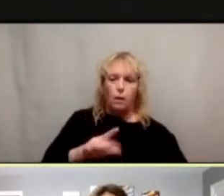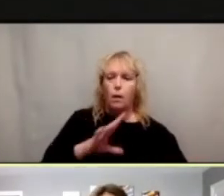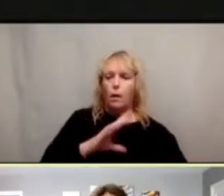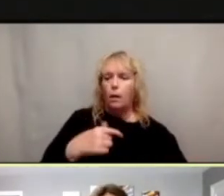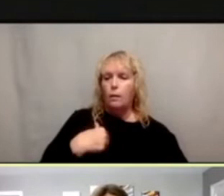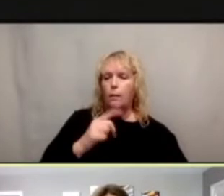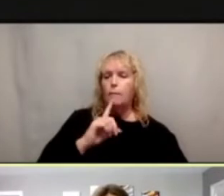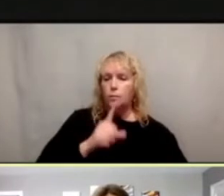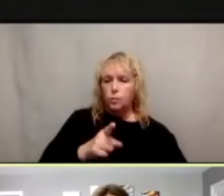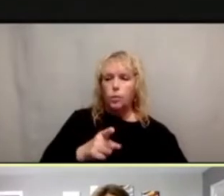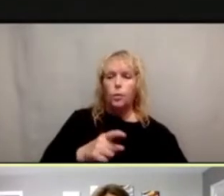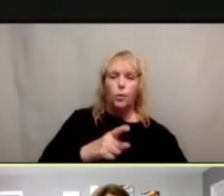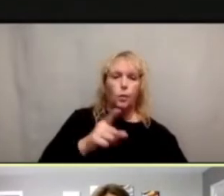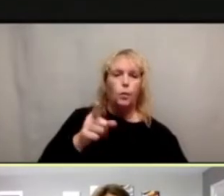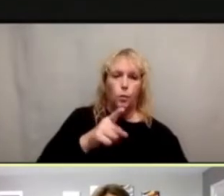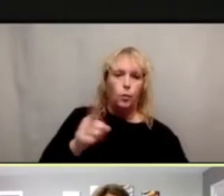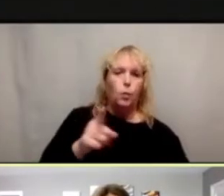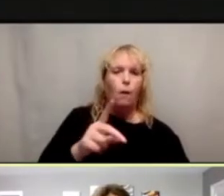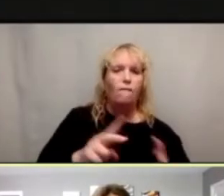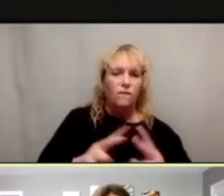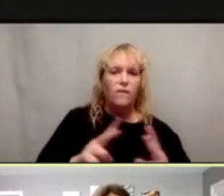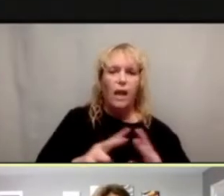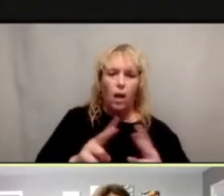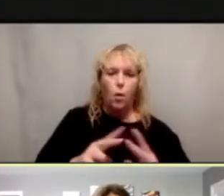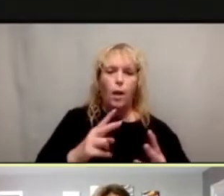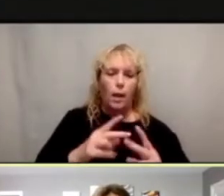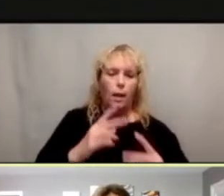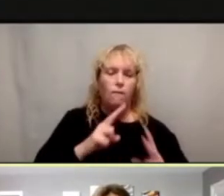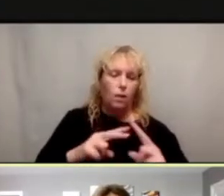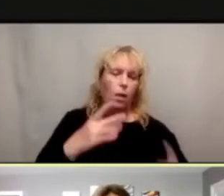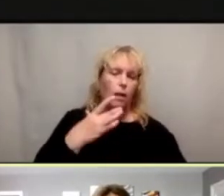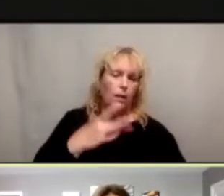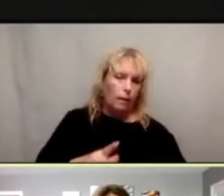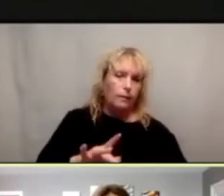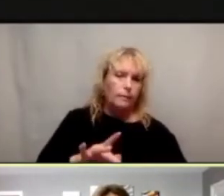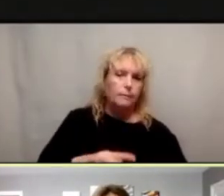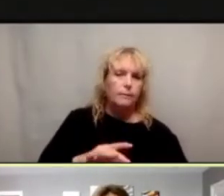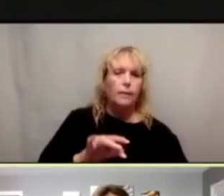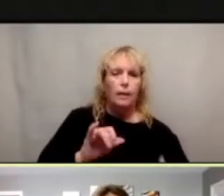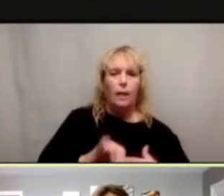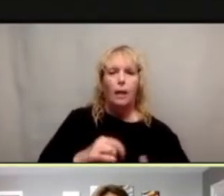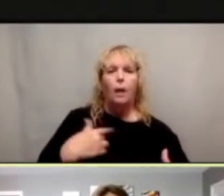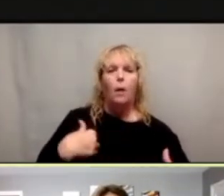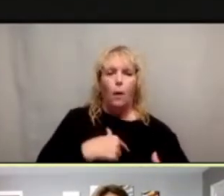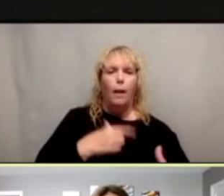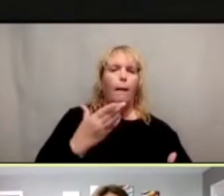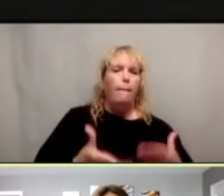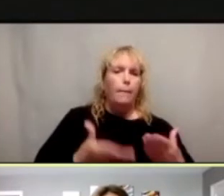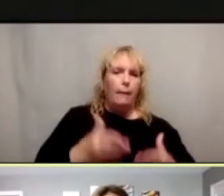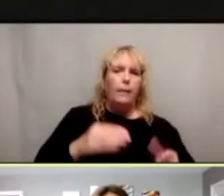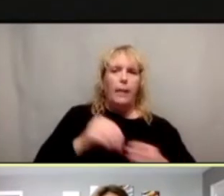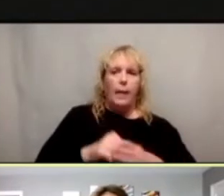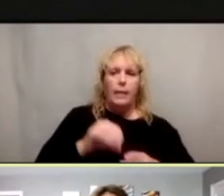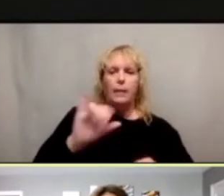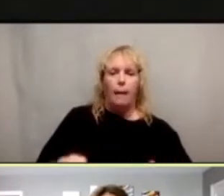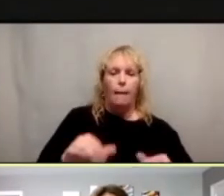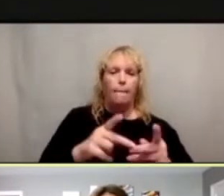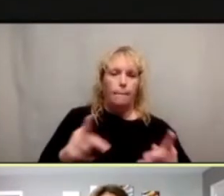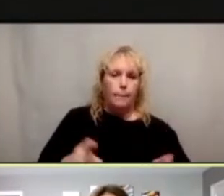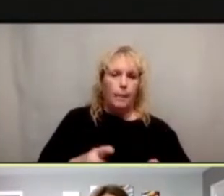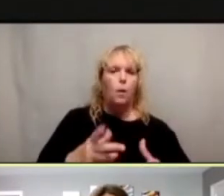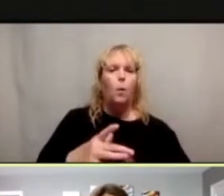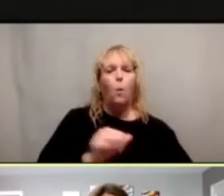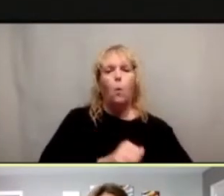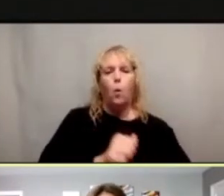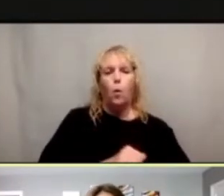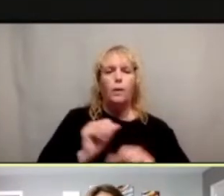Dr. Baur, several of us are very fortunate in that we might be in positions where our work allows us to be at